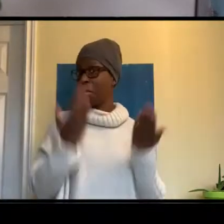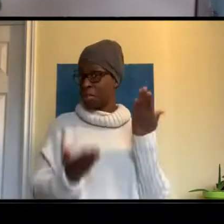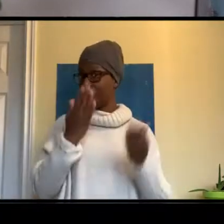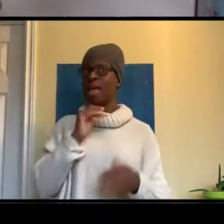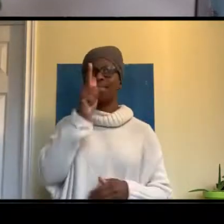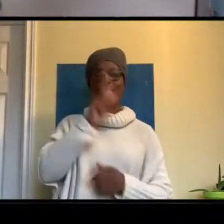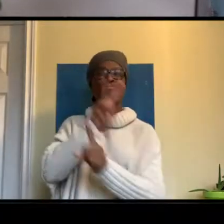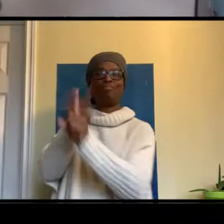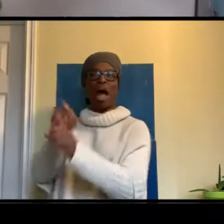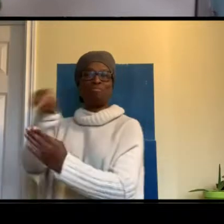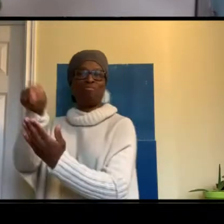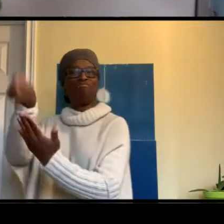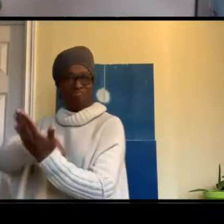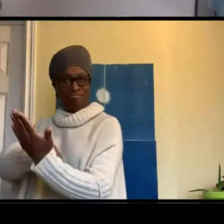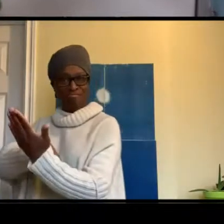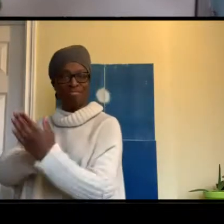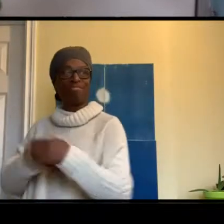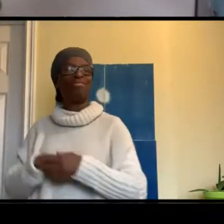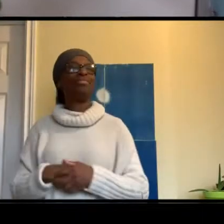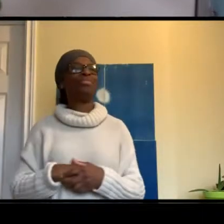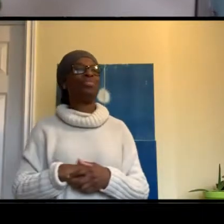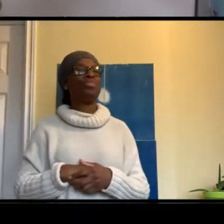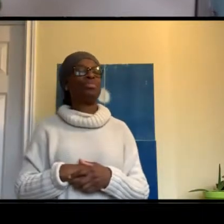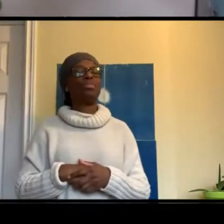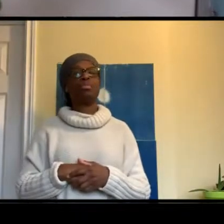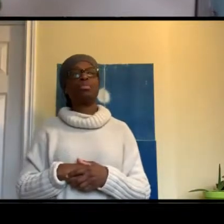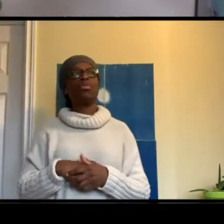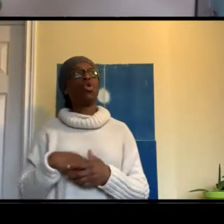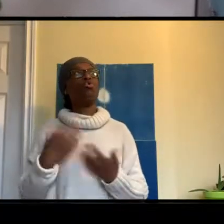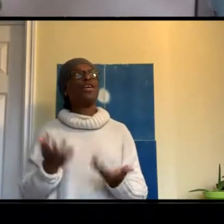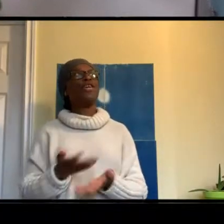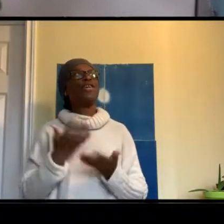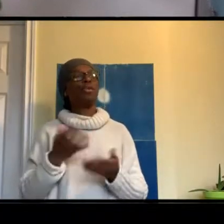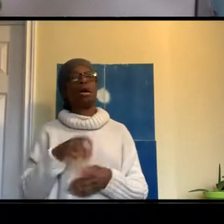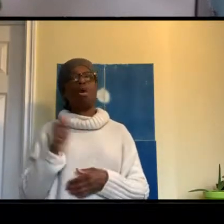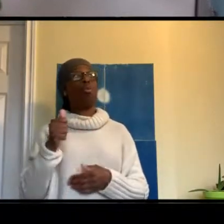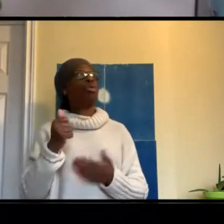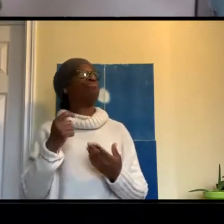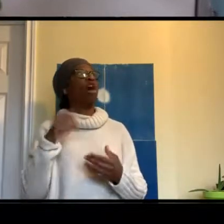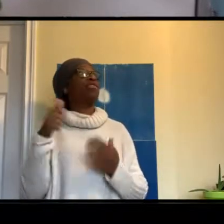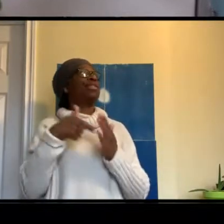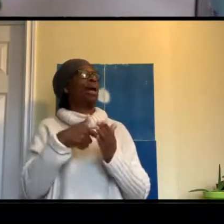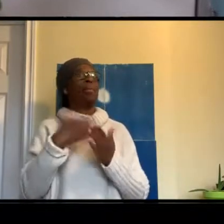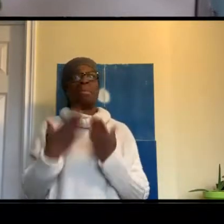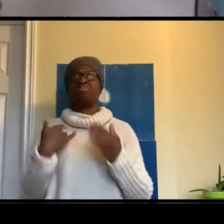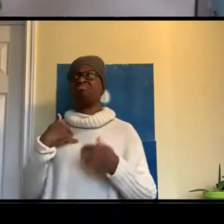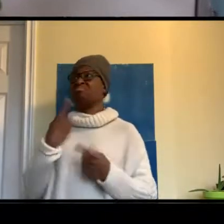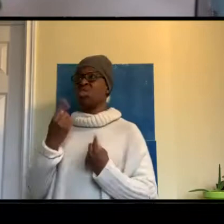I don't know what the word I want to use is, but like sort of like thoughtful, like, conceptual.